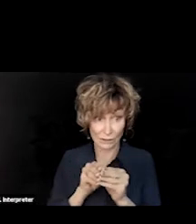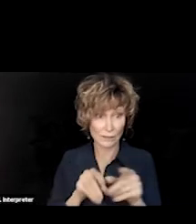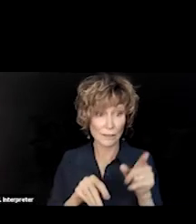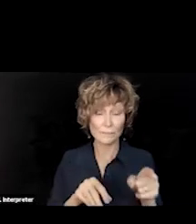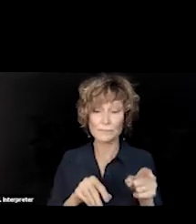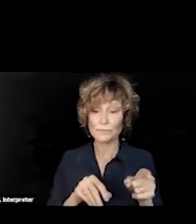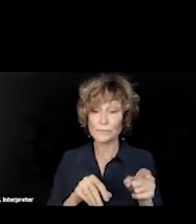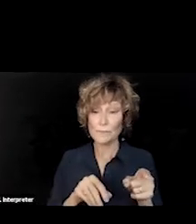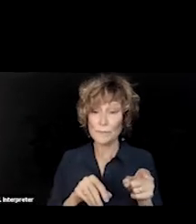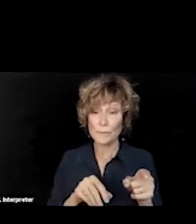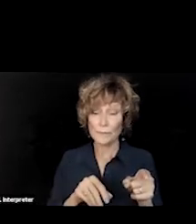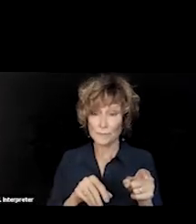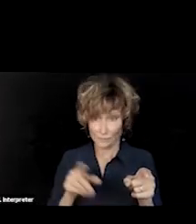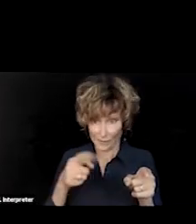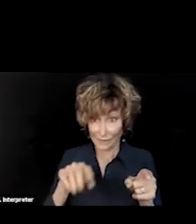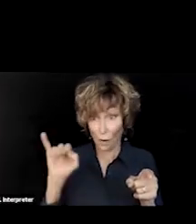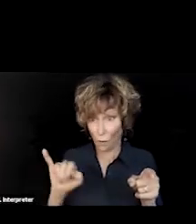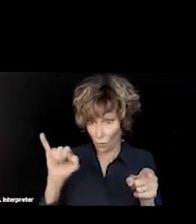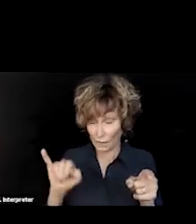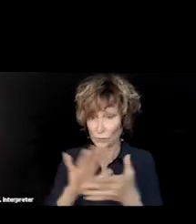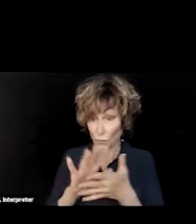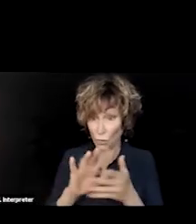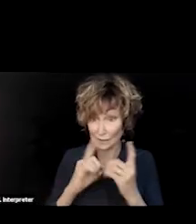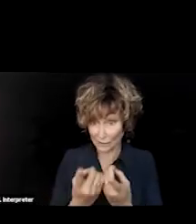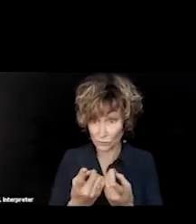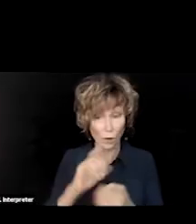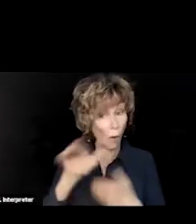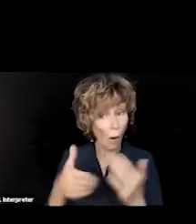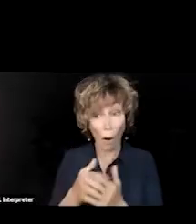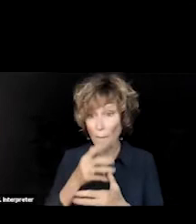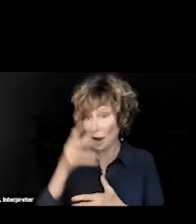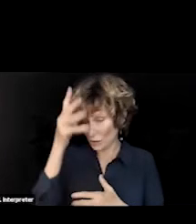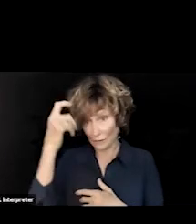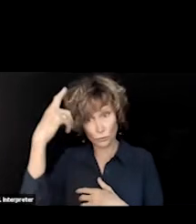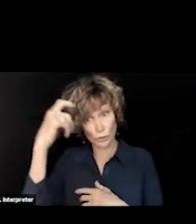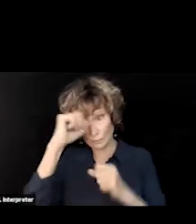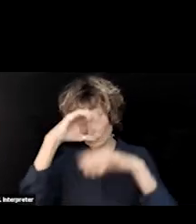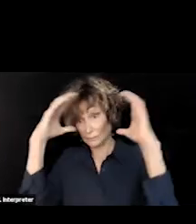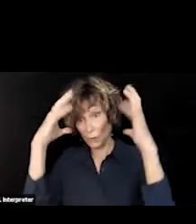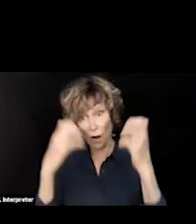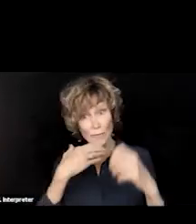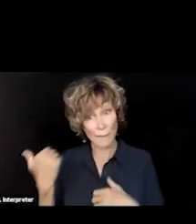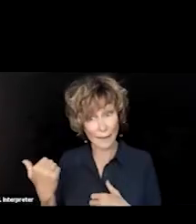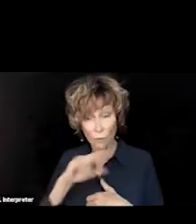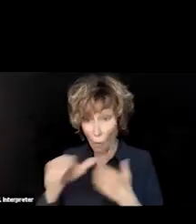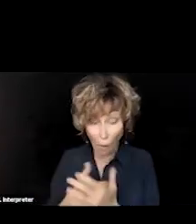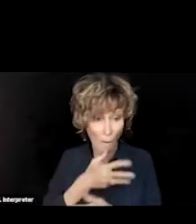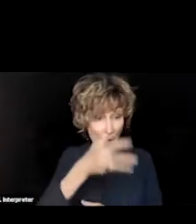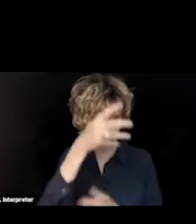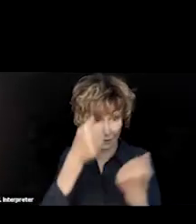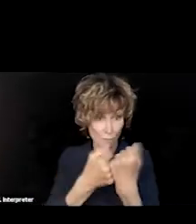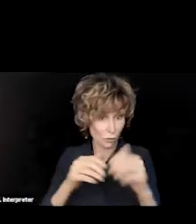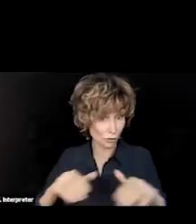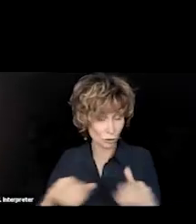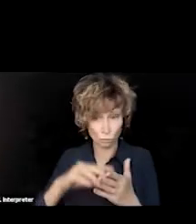They believe all parents have dreams for their children and want the best for them. All parents can support their